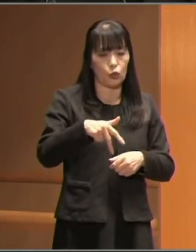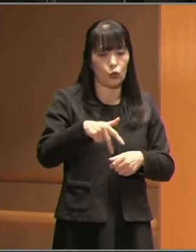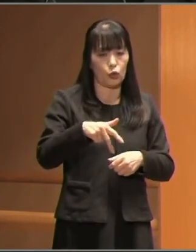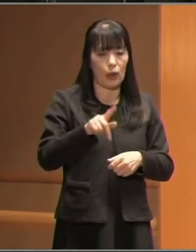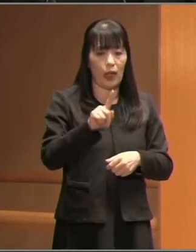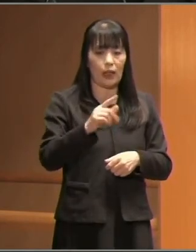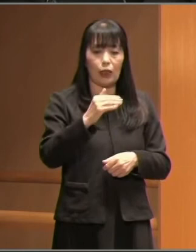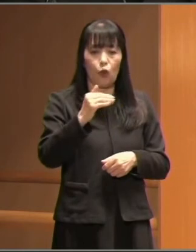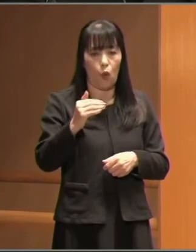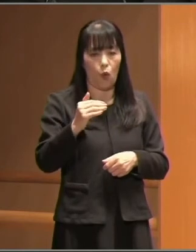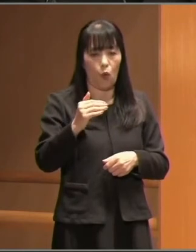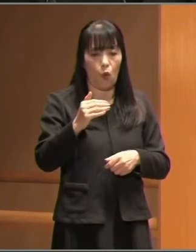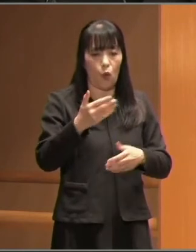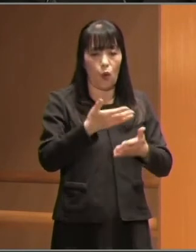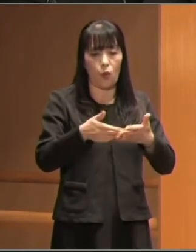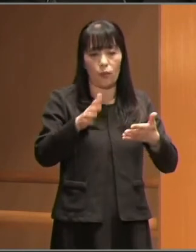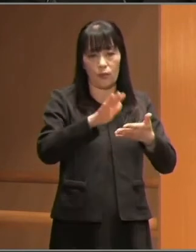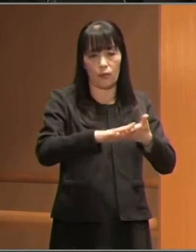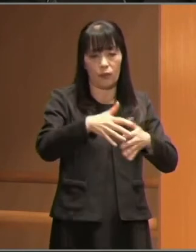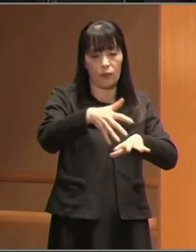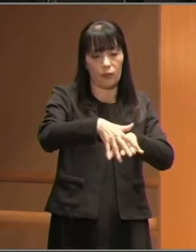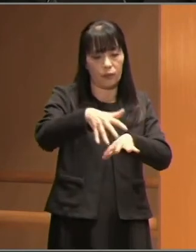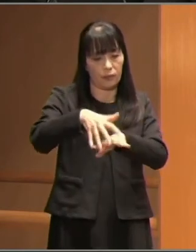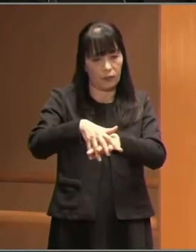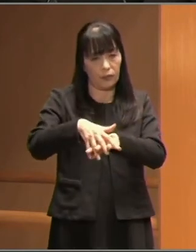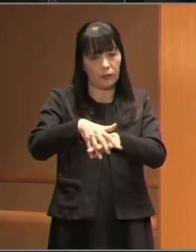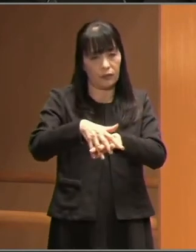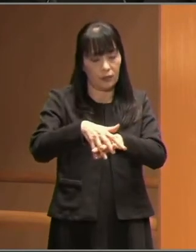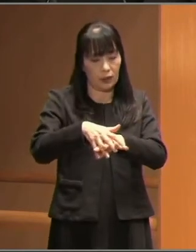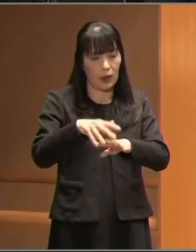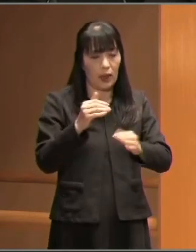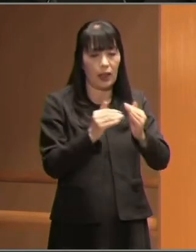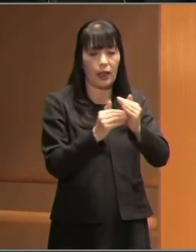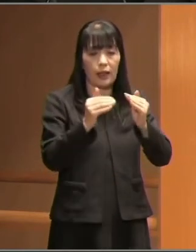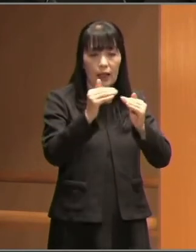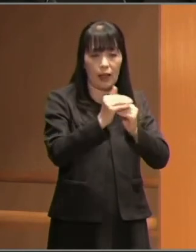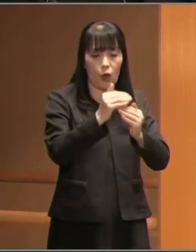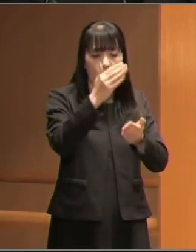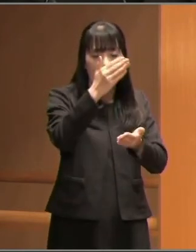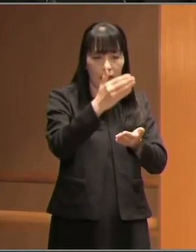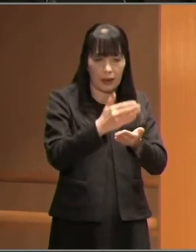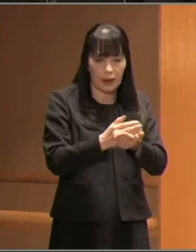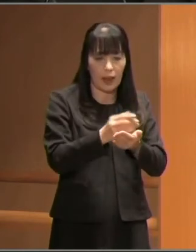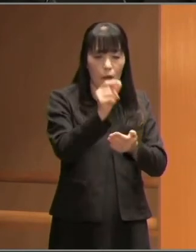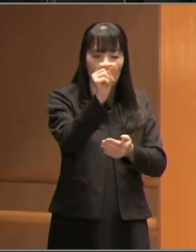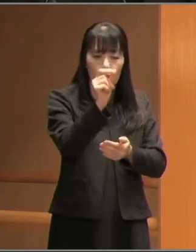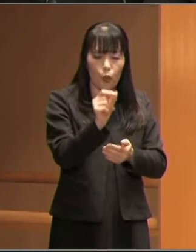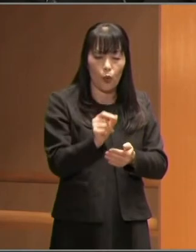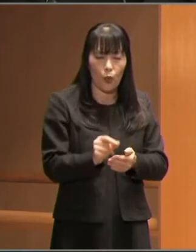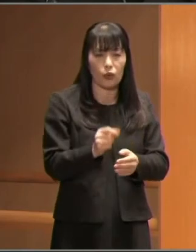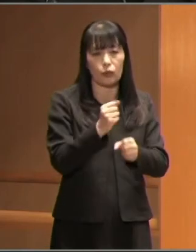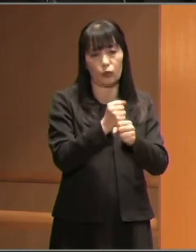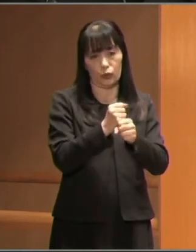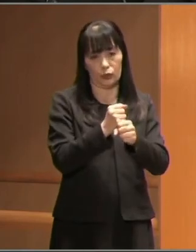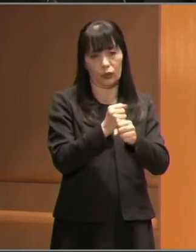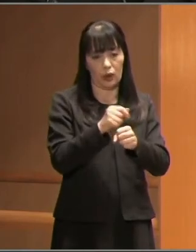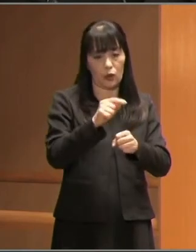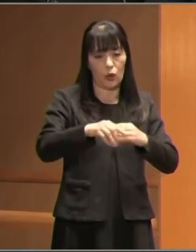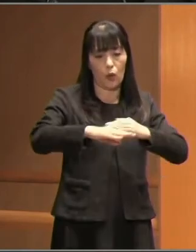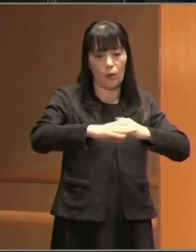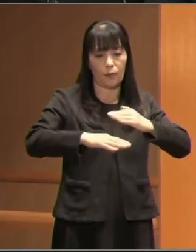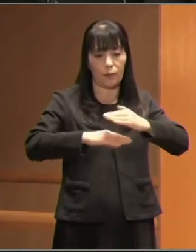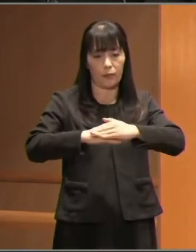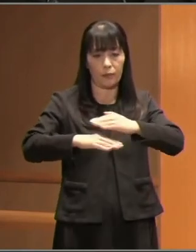the screens for the handmade washi uses bamboo, and we have to make sure that the